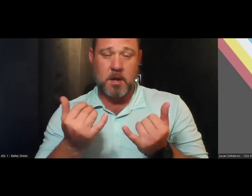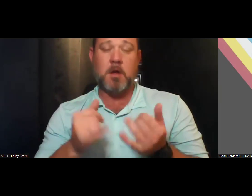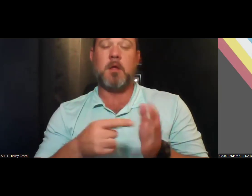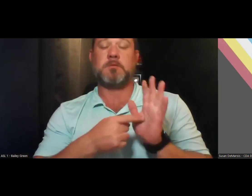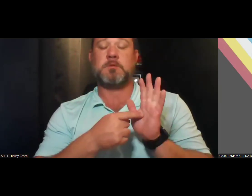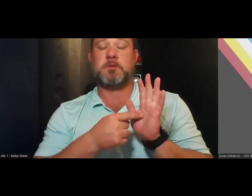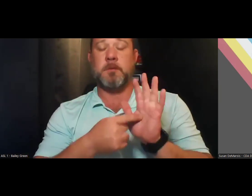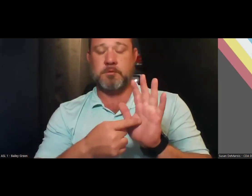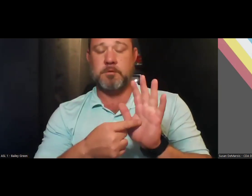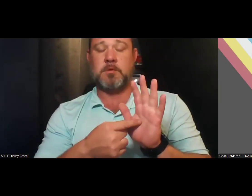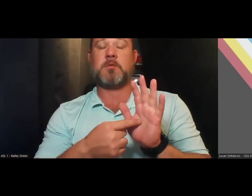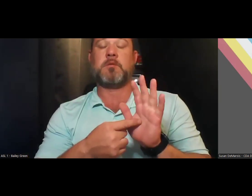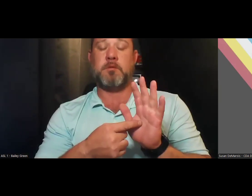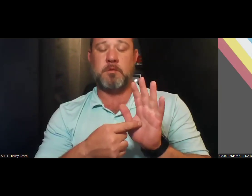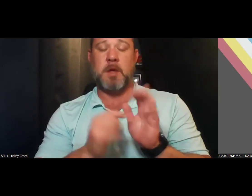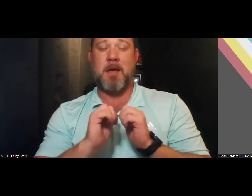demonstrated because the